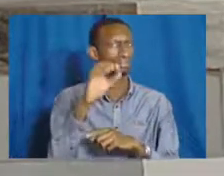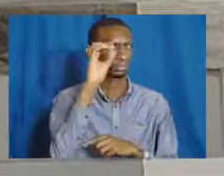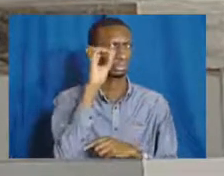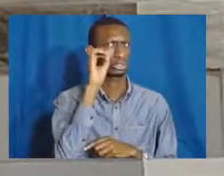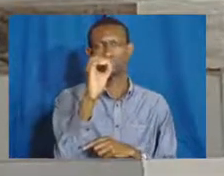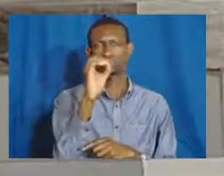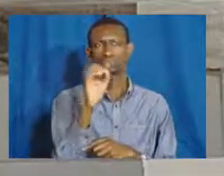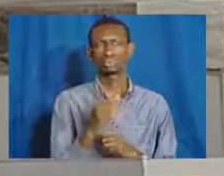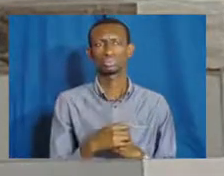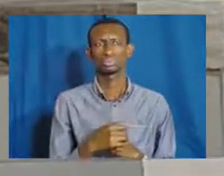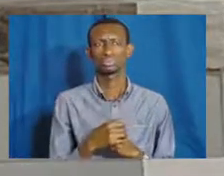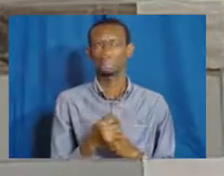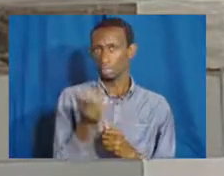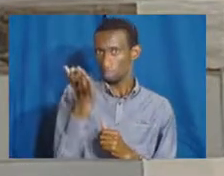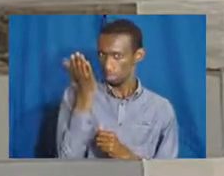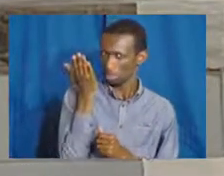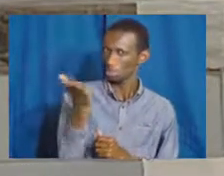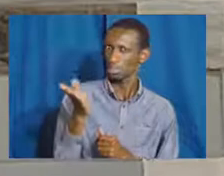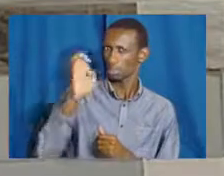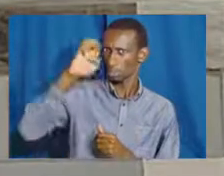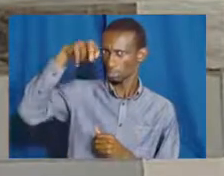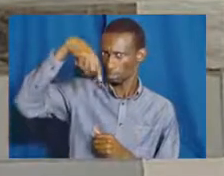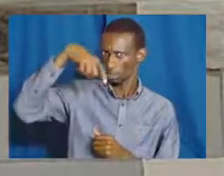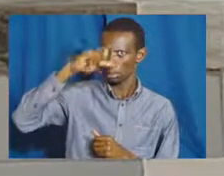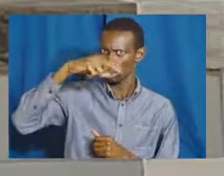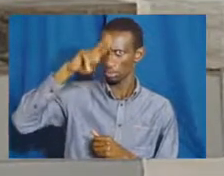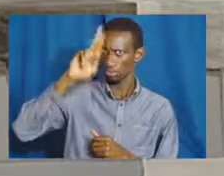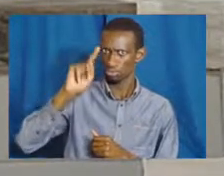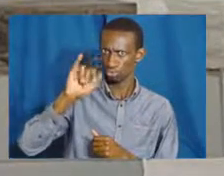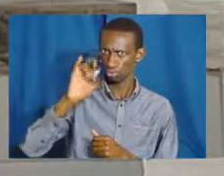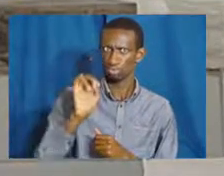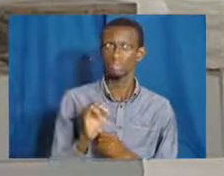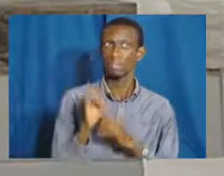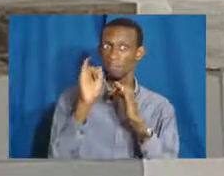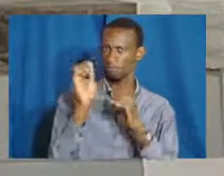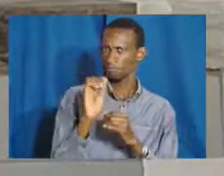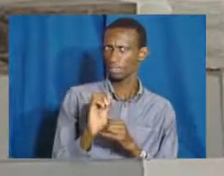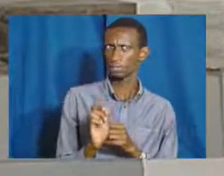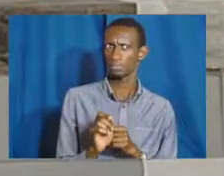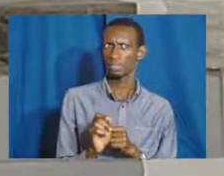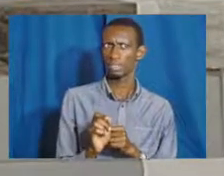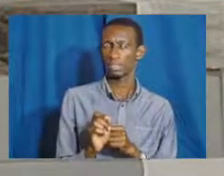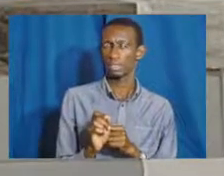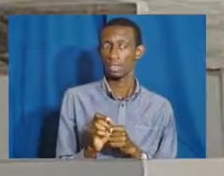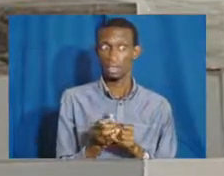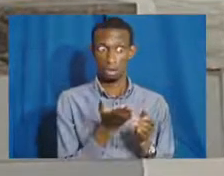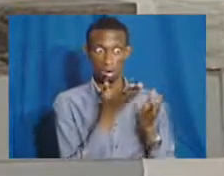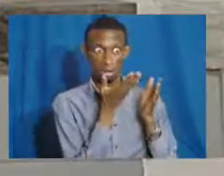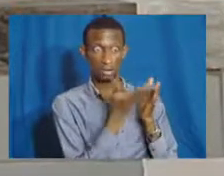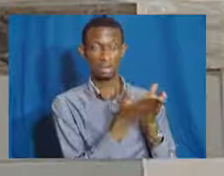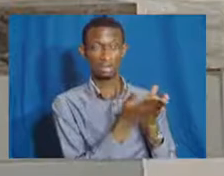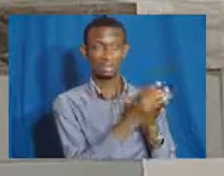equals 0. For this kind of equation, where we have the right-hand side equal to the left-hand side, you have 0,